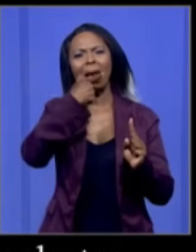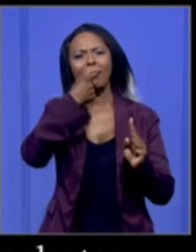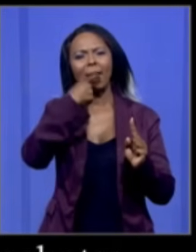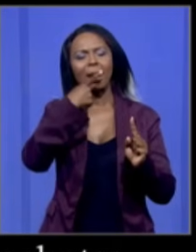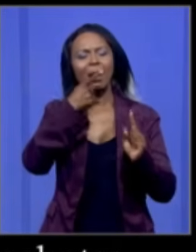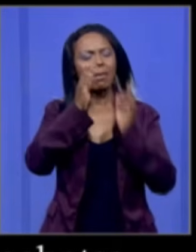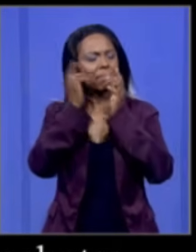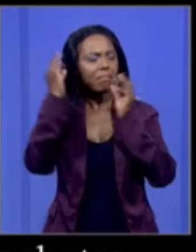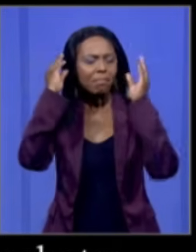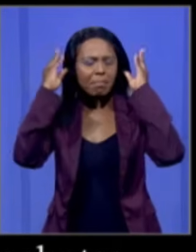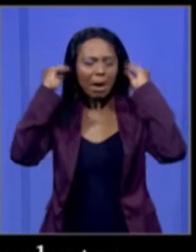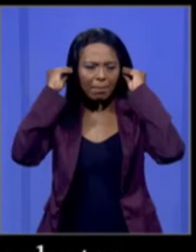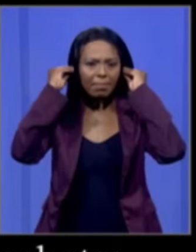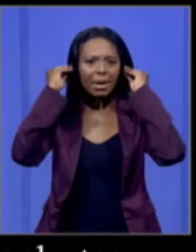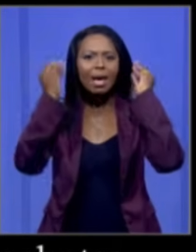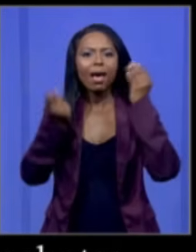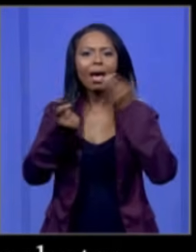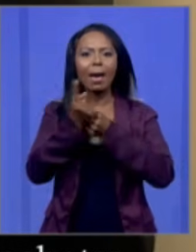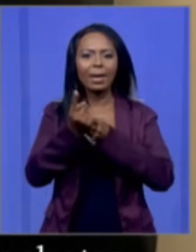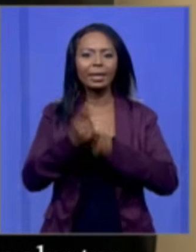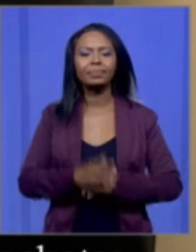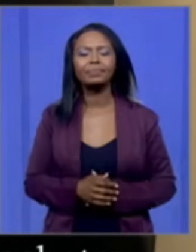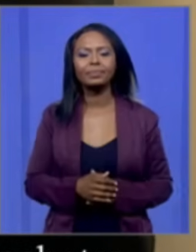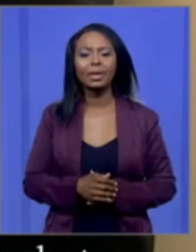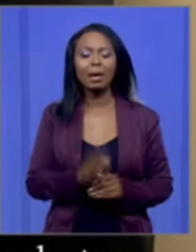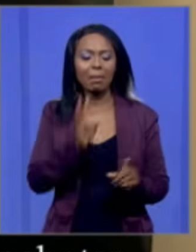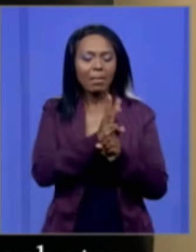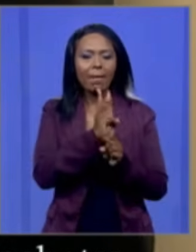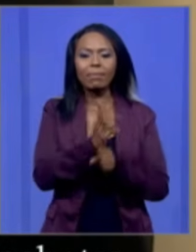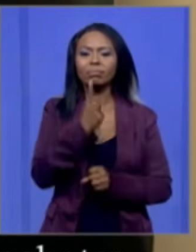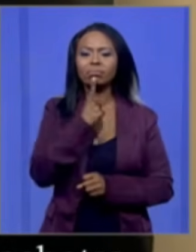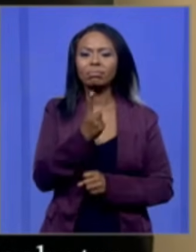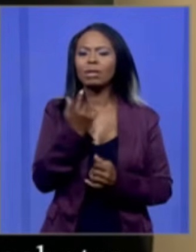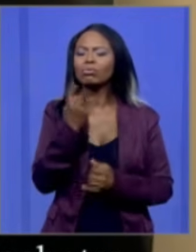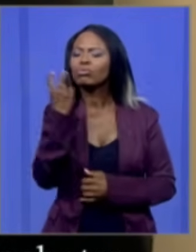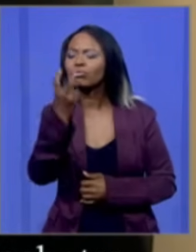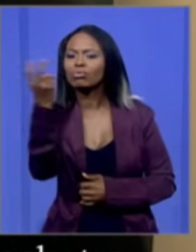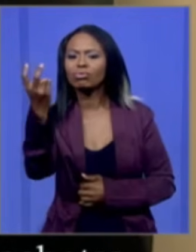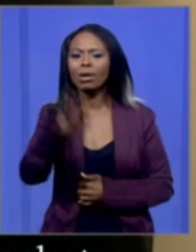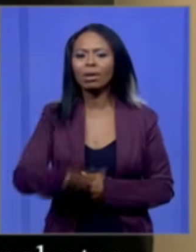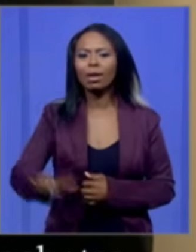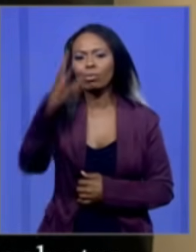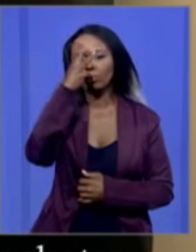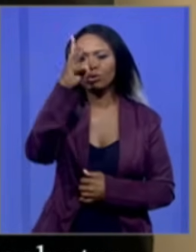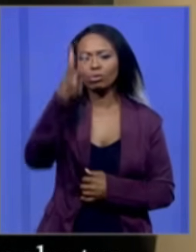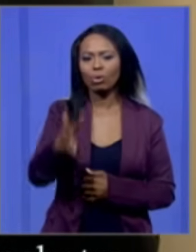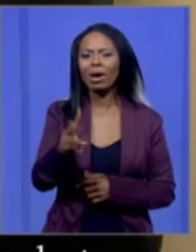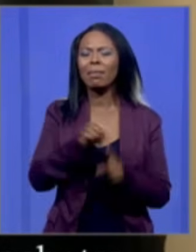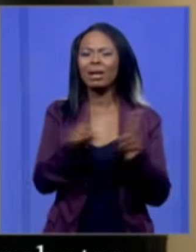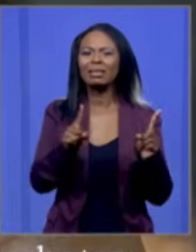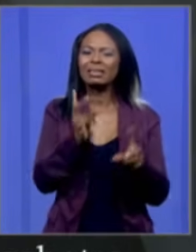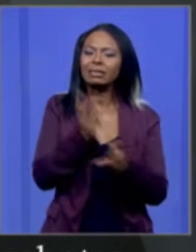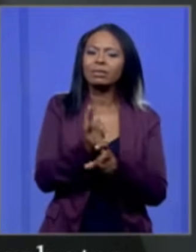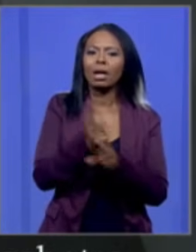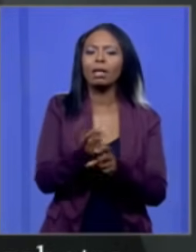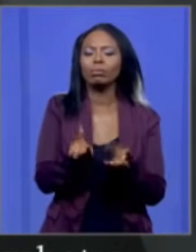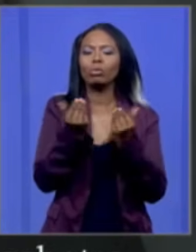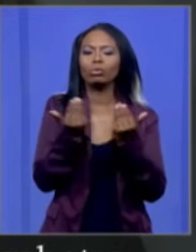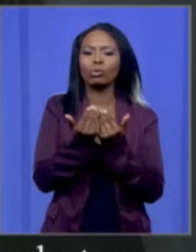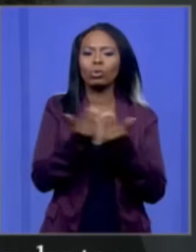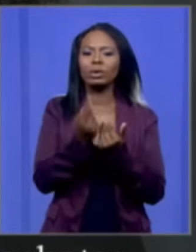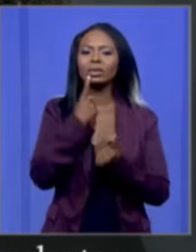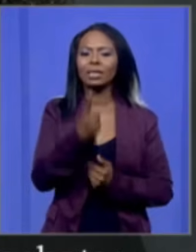go bona ngaka le sekolo sa bana ba seemo se segolo mo metsesetoropong ya Pretoria. Jaanong o duela diranta